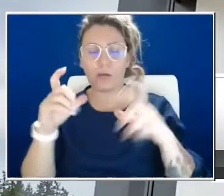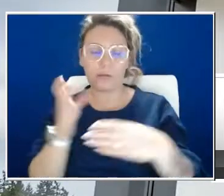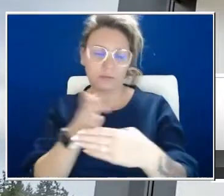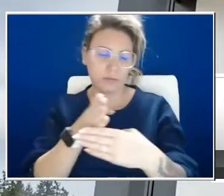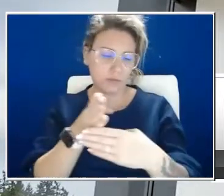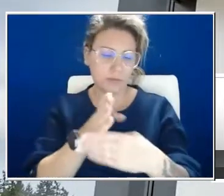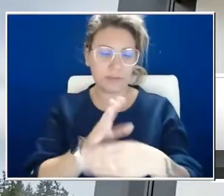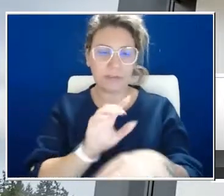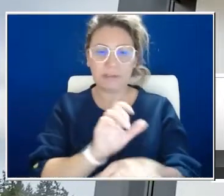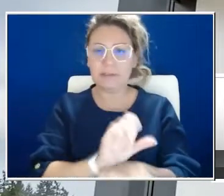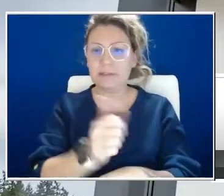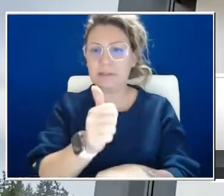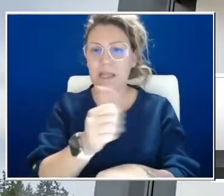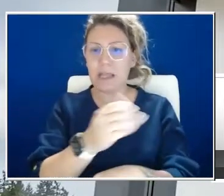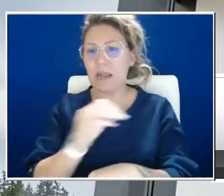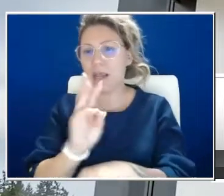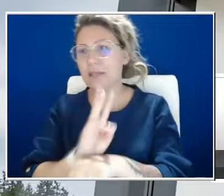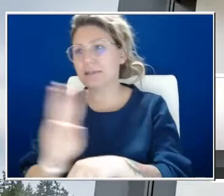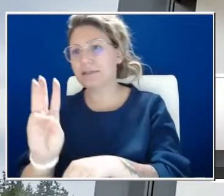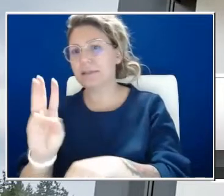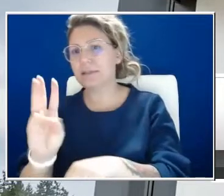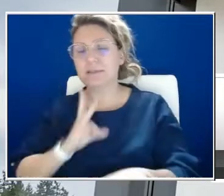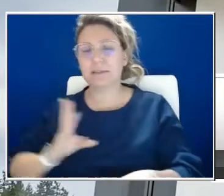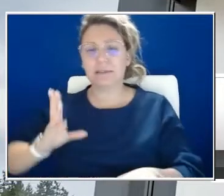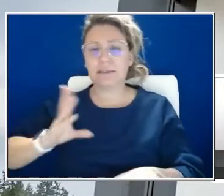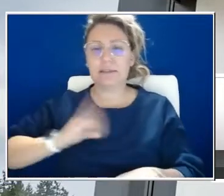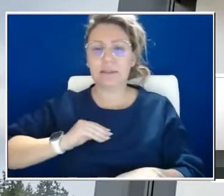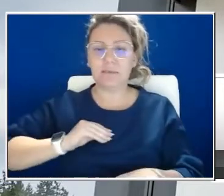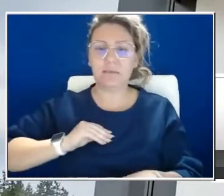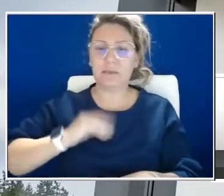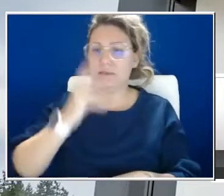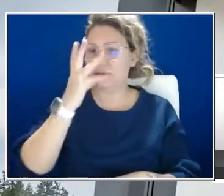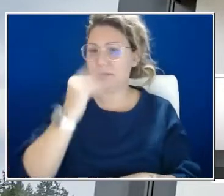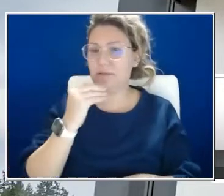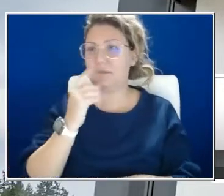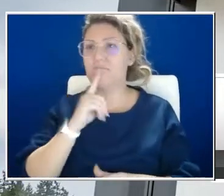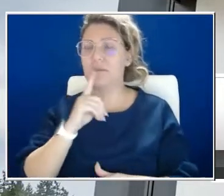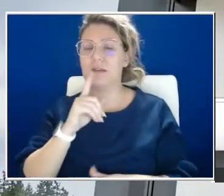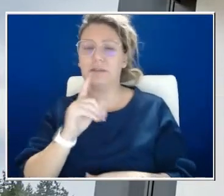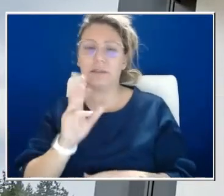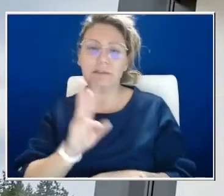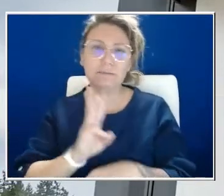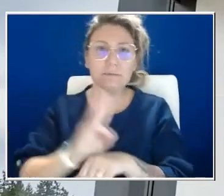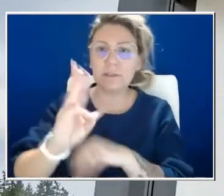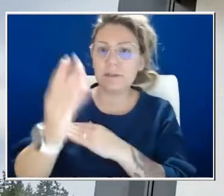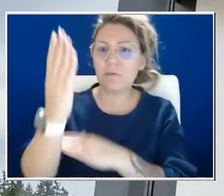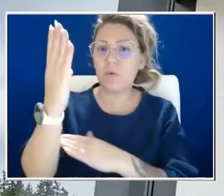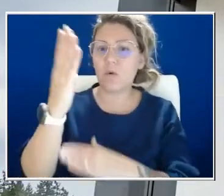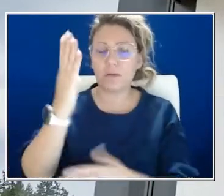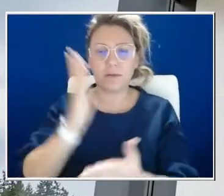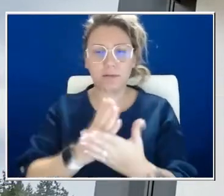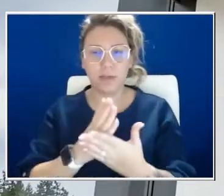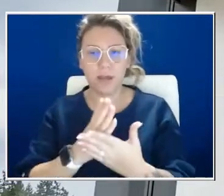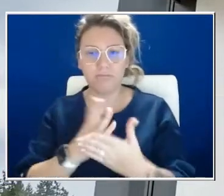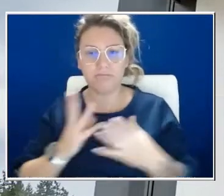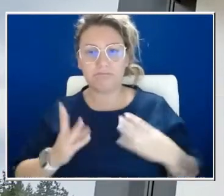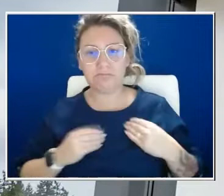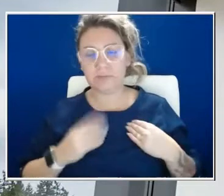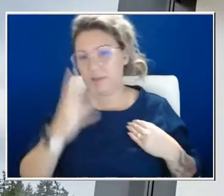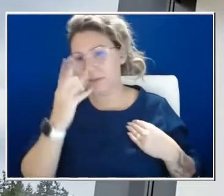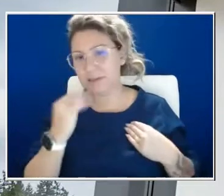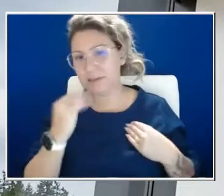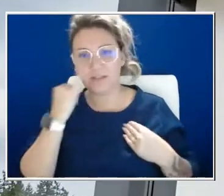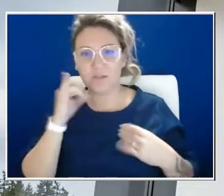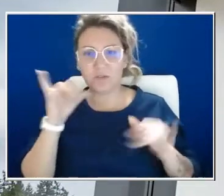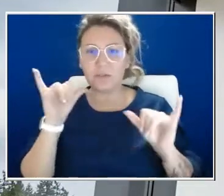that's when the brain is accepting sleep, and at 6 o'clock it will stop accepting sleep. So even if you stay in bed longer, you're